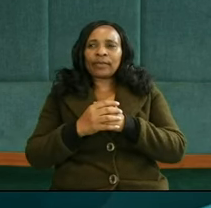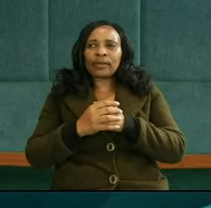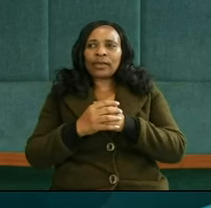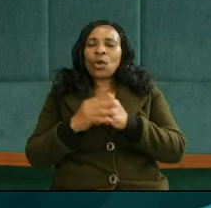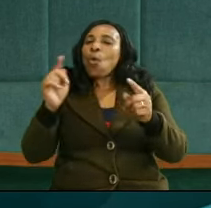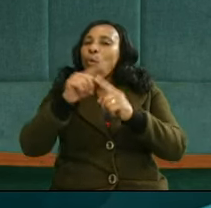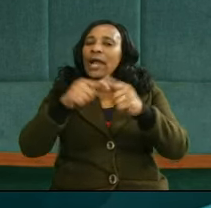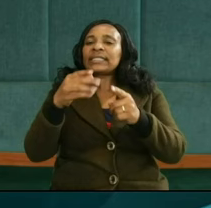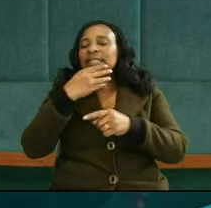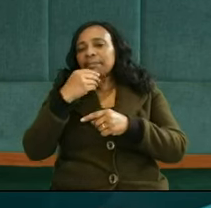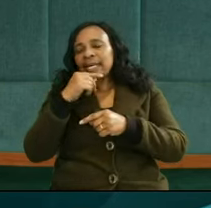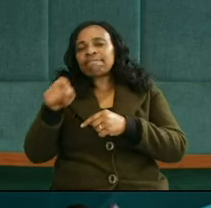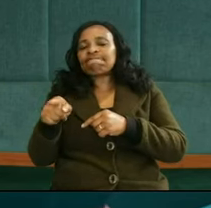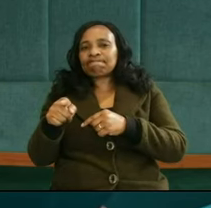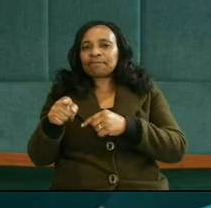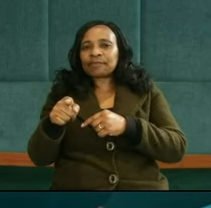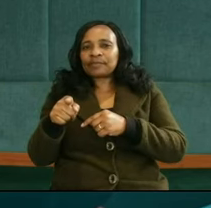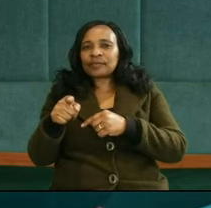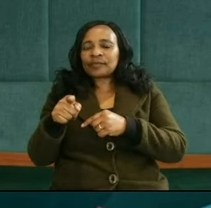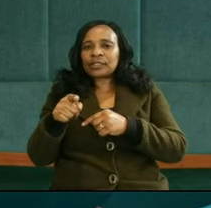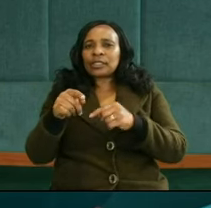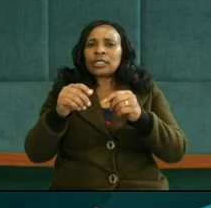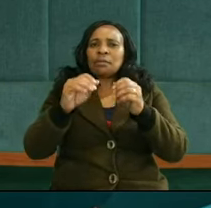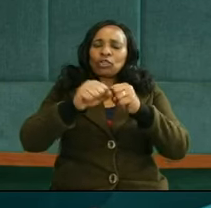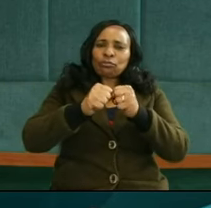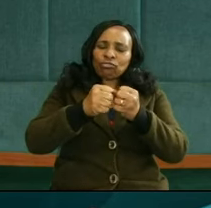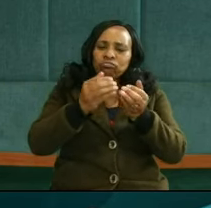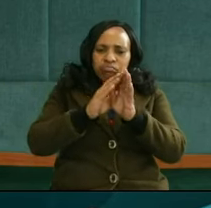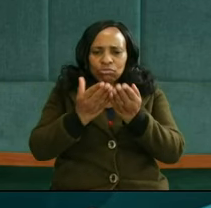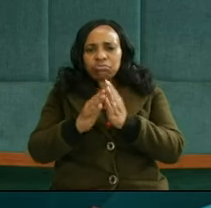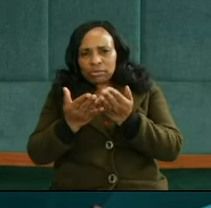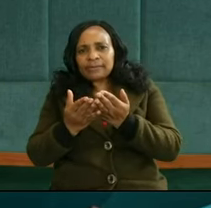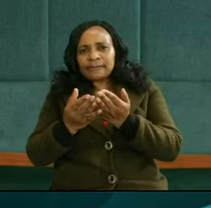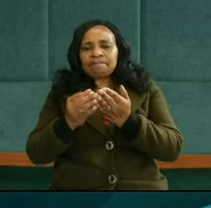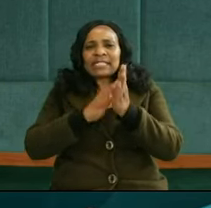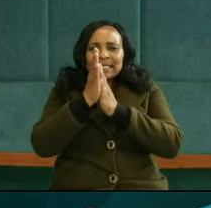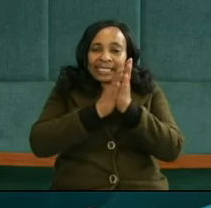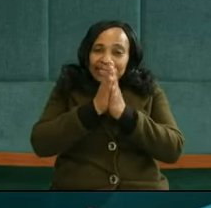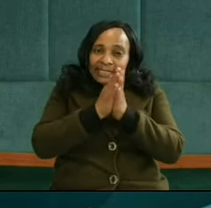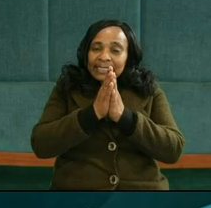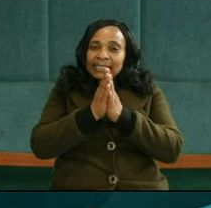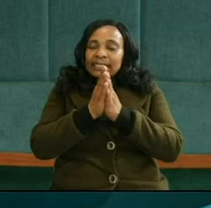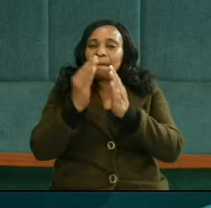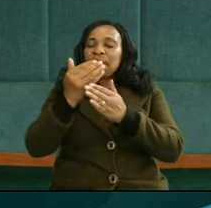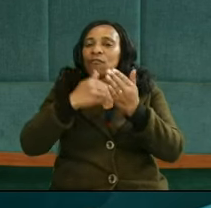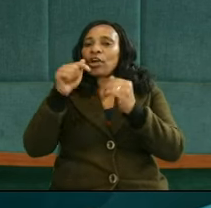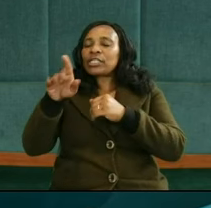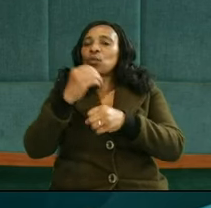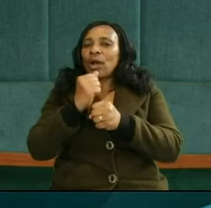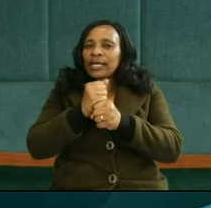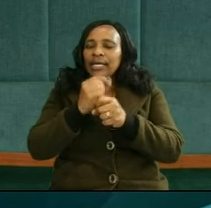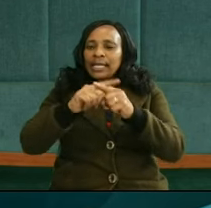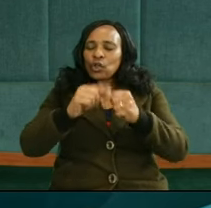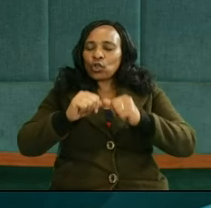While William Carey read Captain Cook's voyage sparked his interest into foreign missions, and he